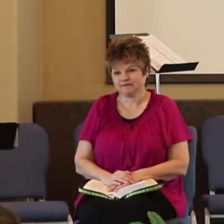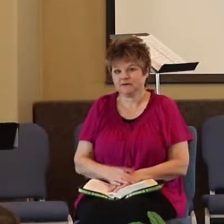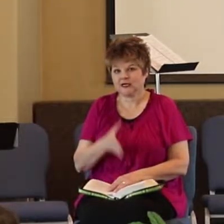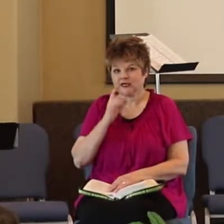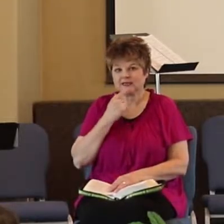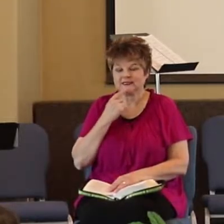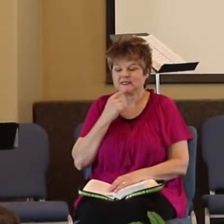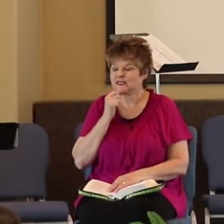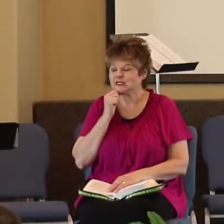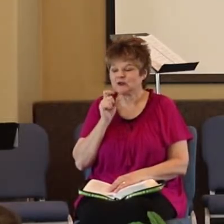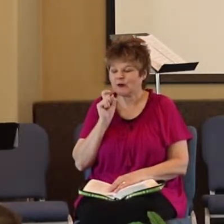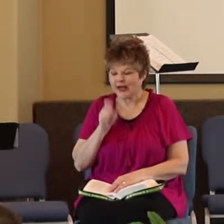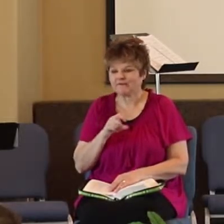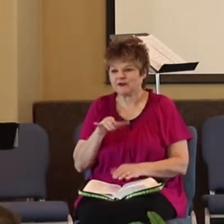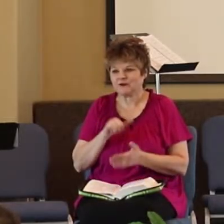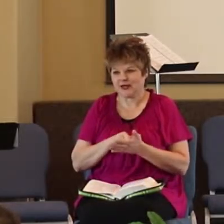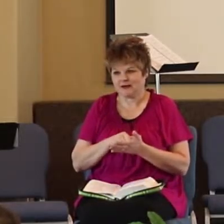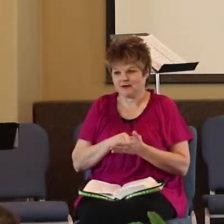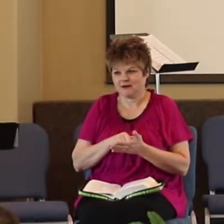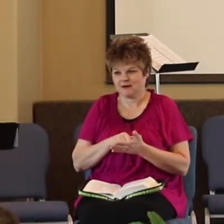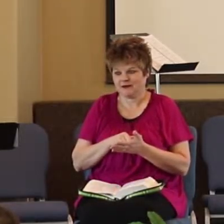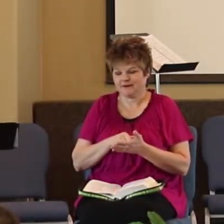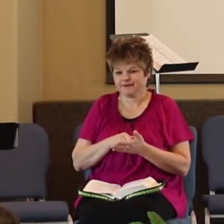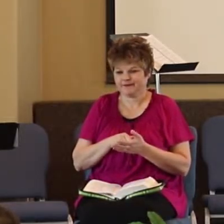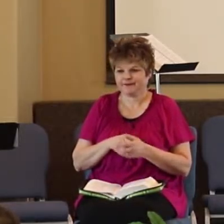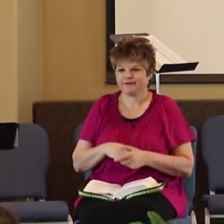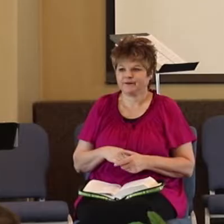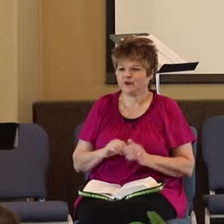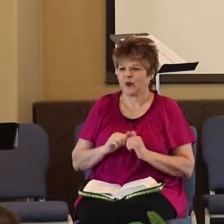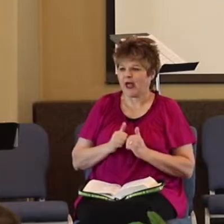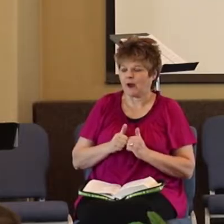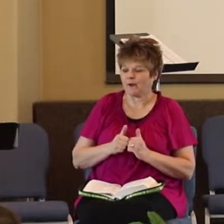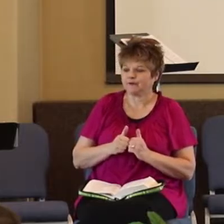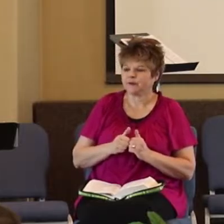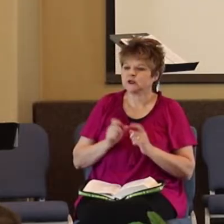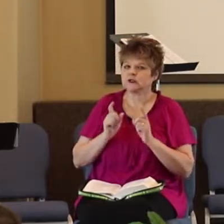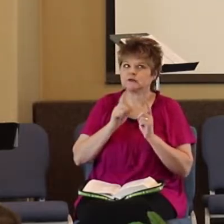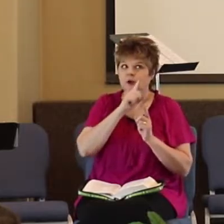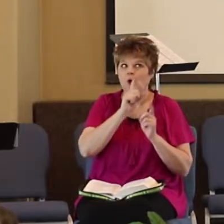God says, you don't have to do that. Here's how you do it, he says. Walk with me.